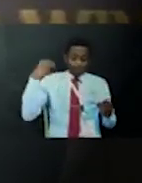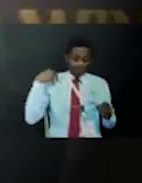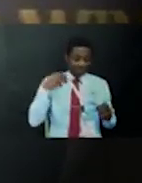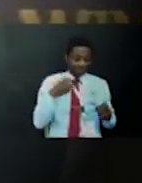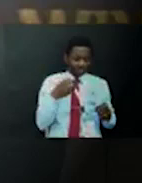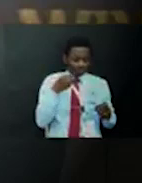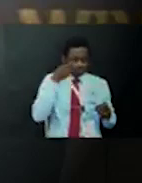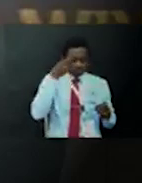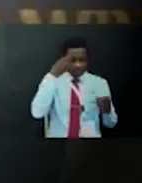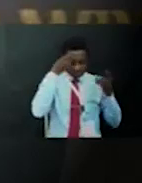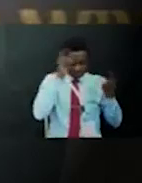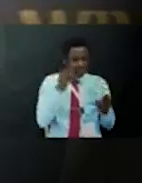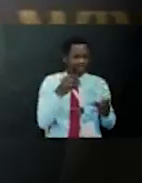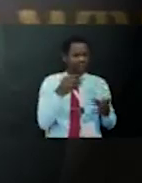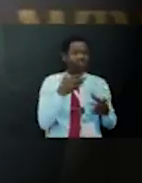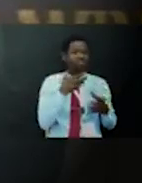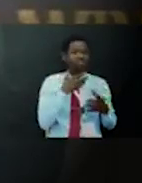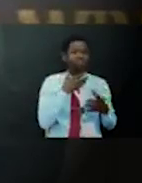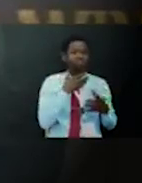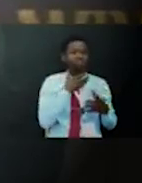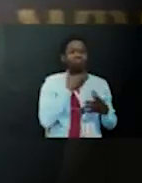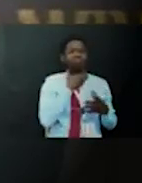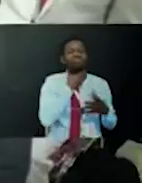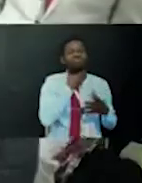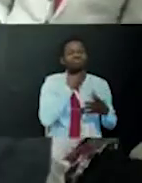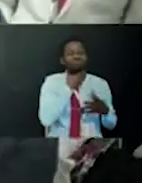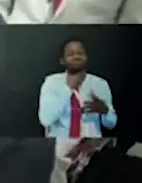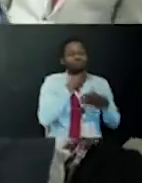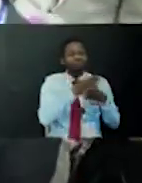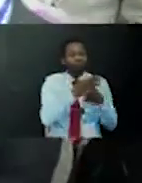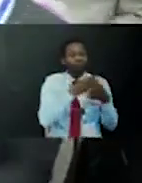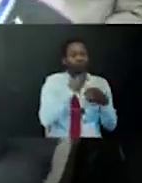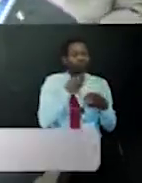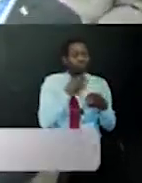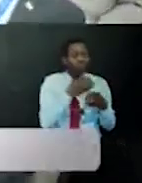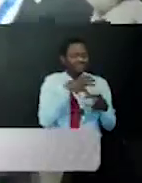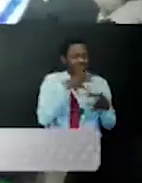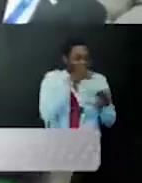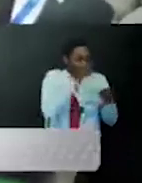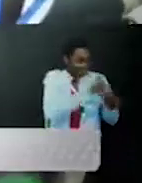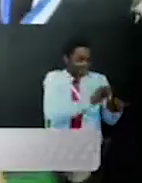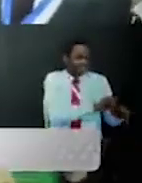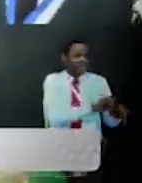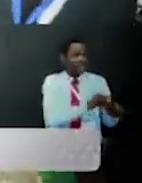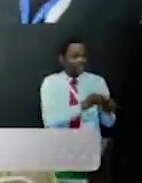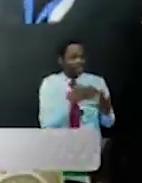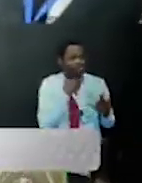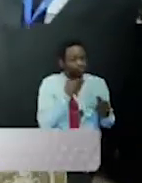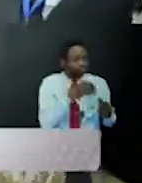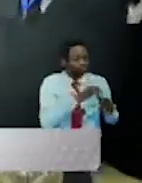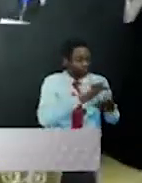there, but this bullock is growing in fatness, is growing big,